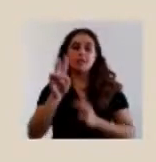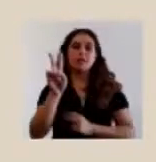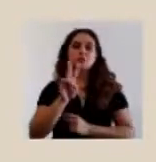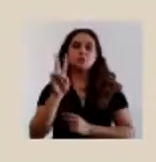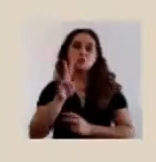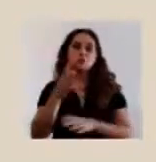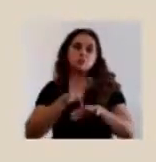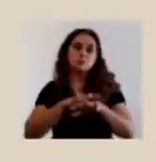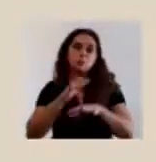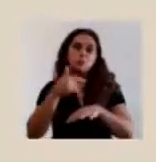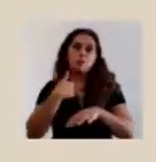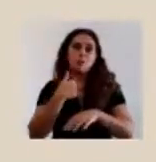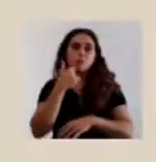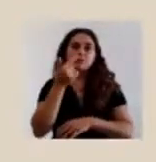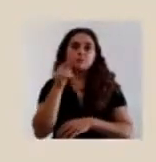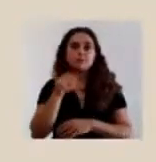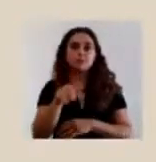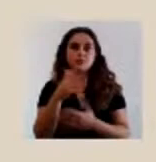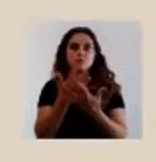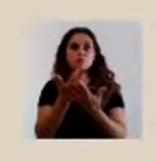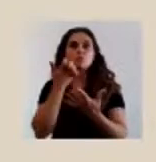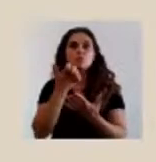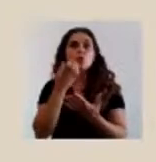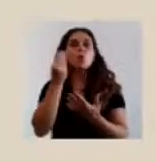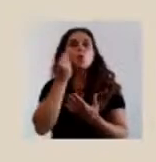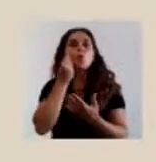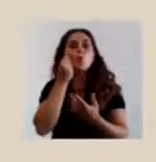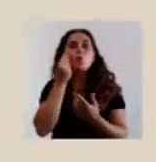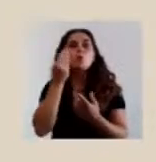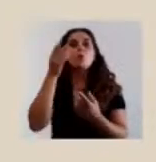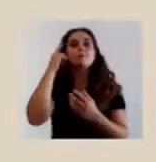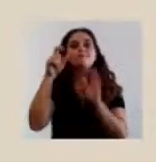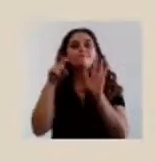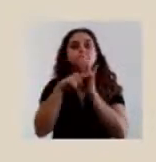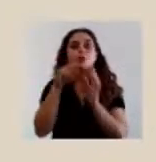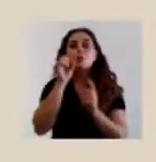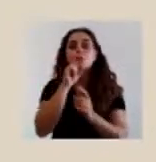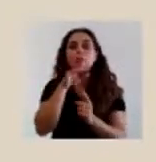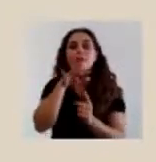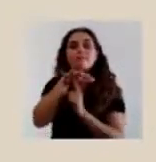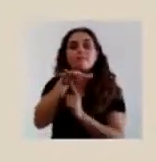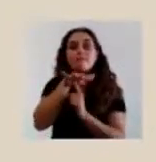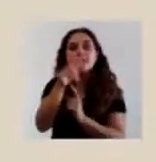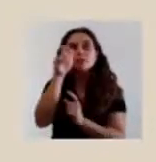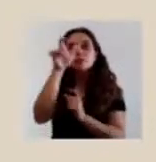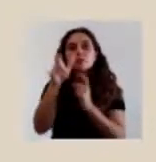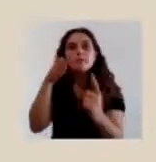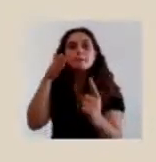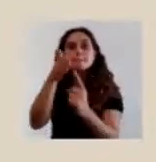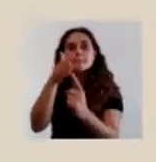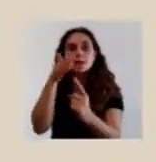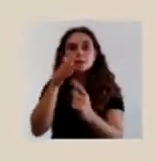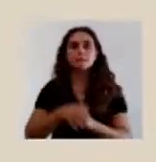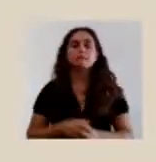I'm telling this story, to highlight the impact bias has on those it is directed towards.